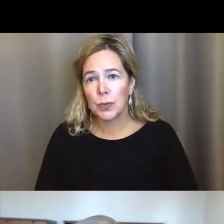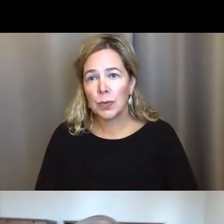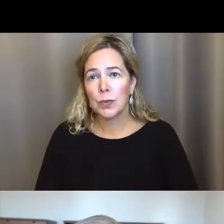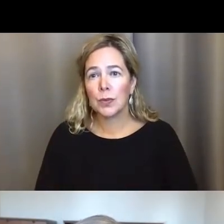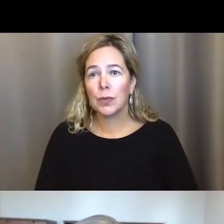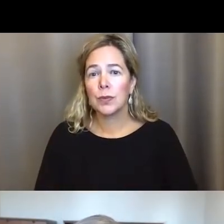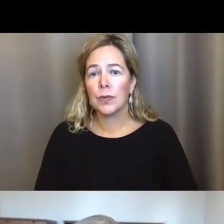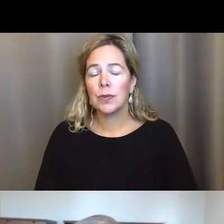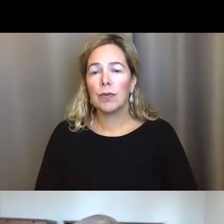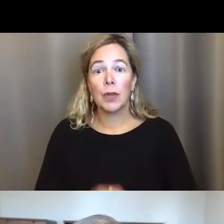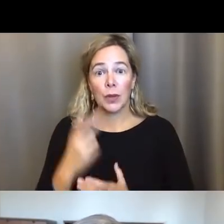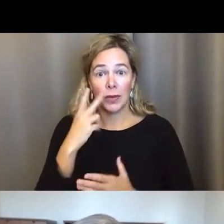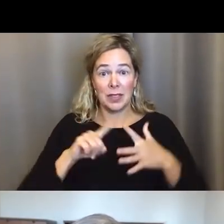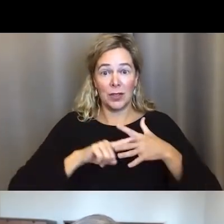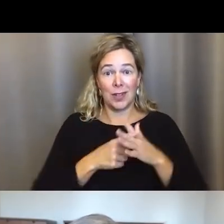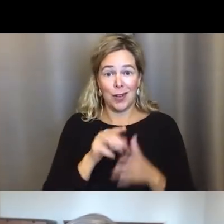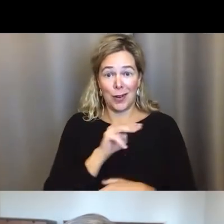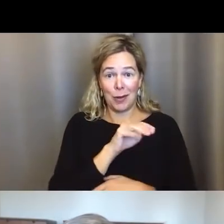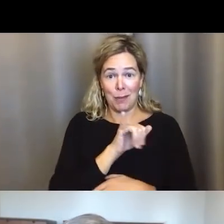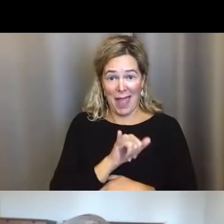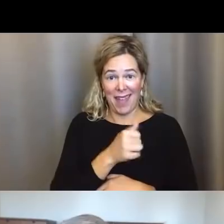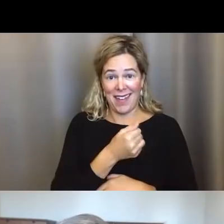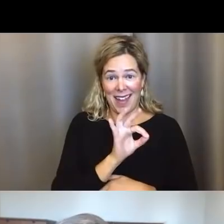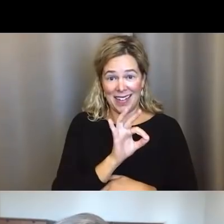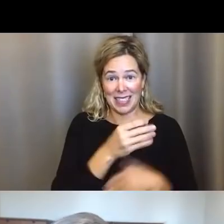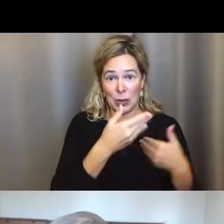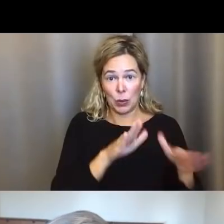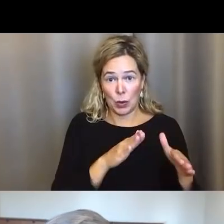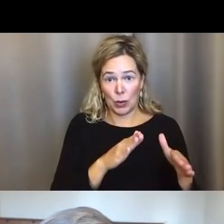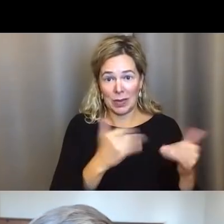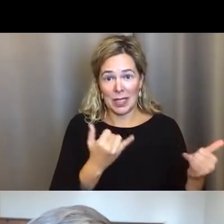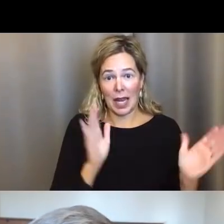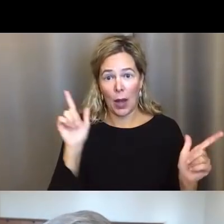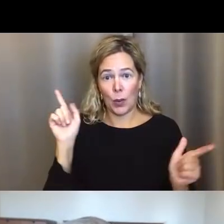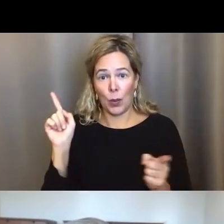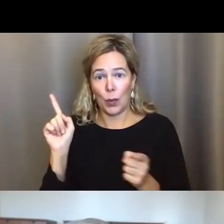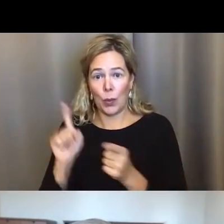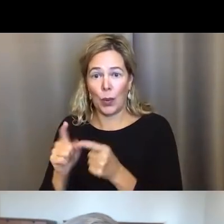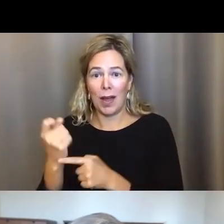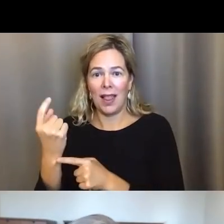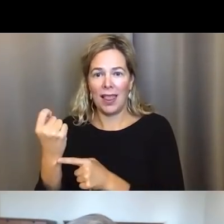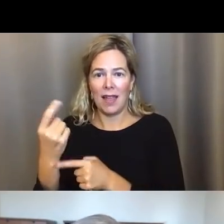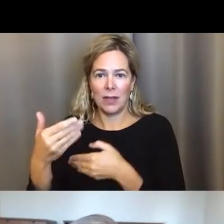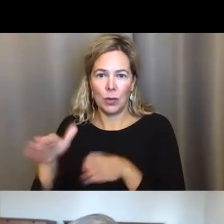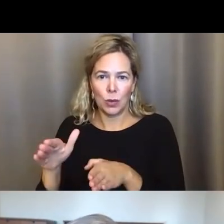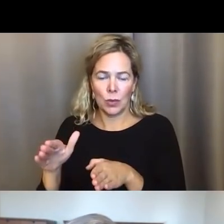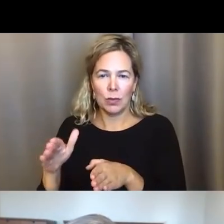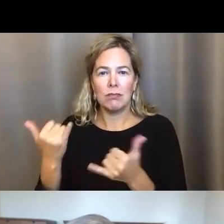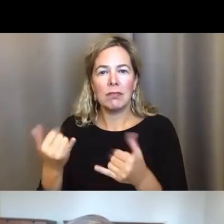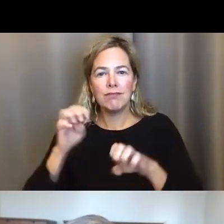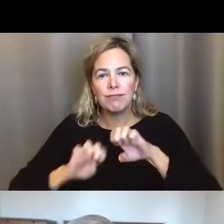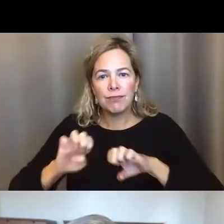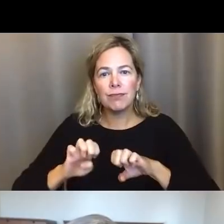started out in May running 19 rooms, and we've now come down to 11 rooms, and we're evaluating, whether to